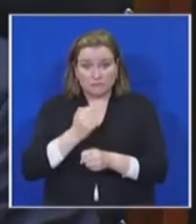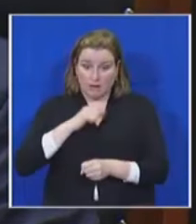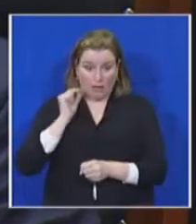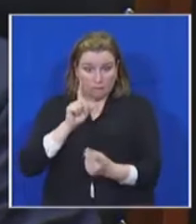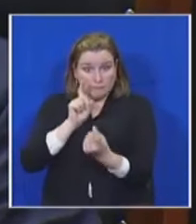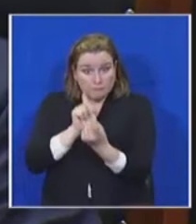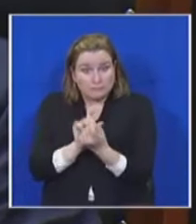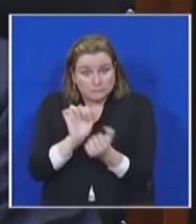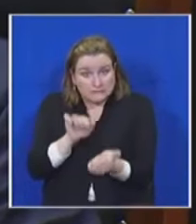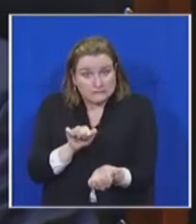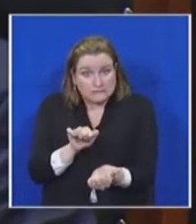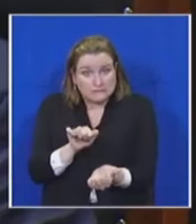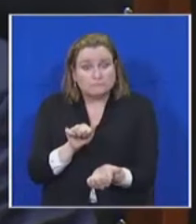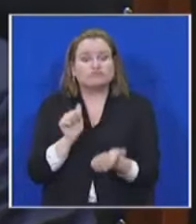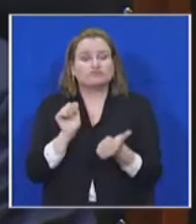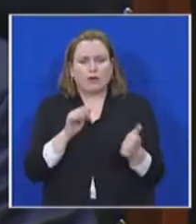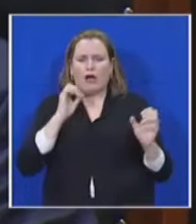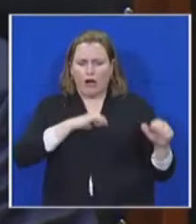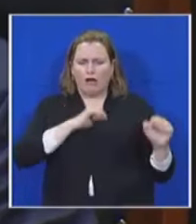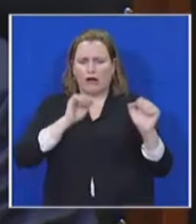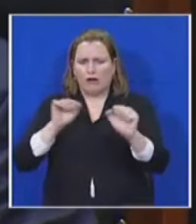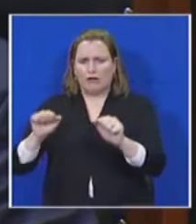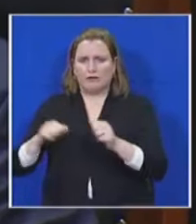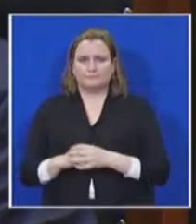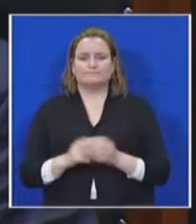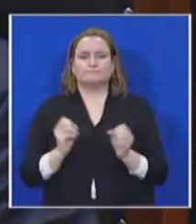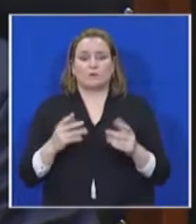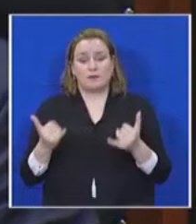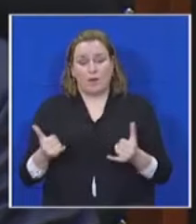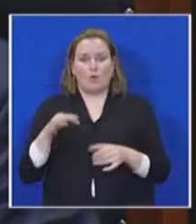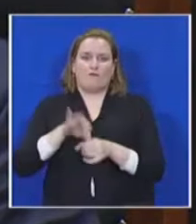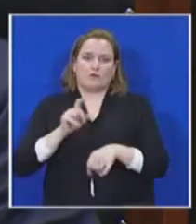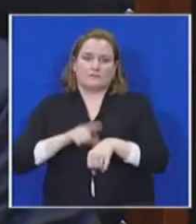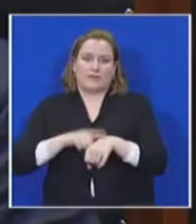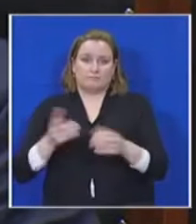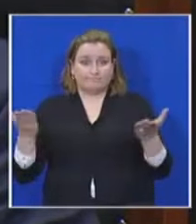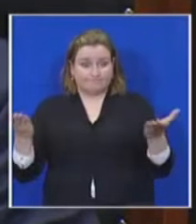Honorable members, voting will now commence.